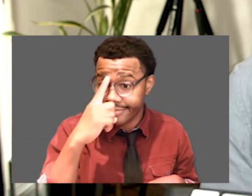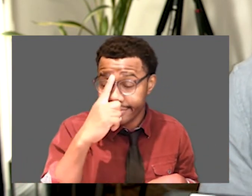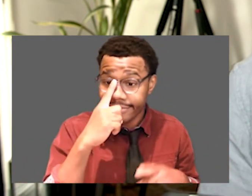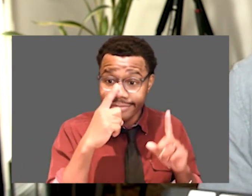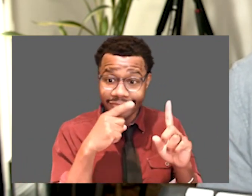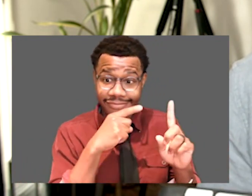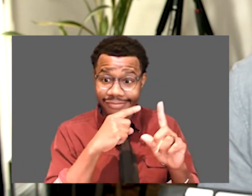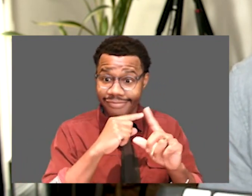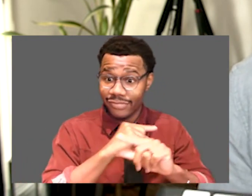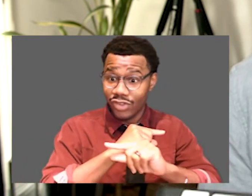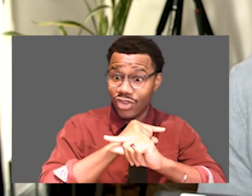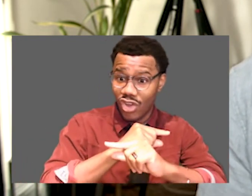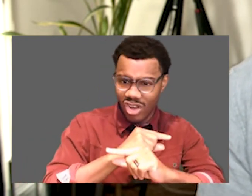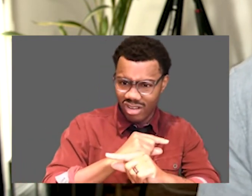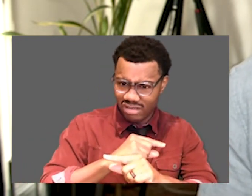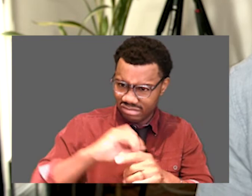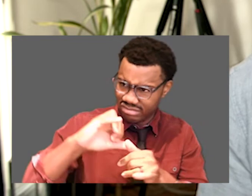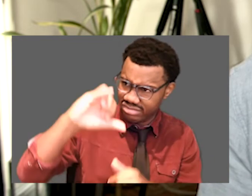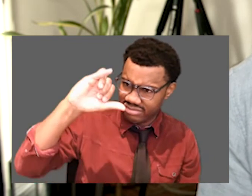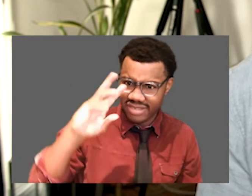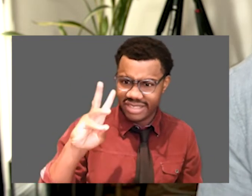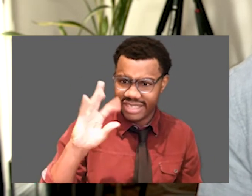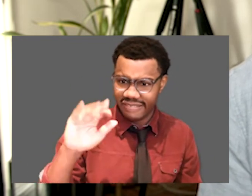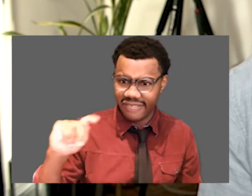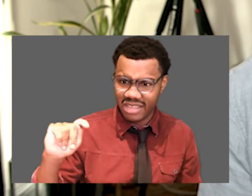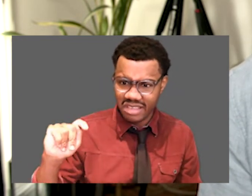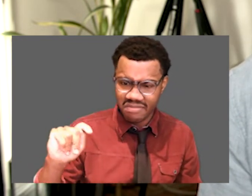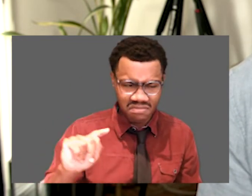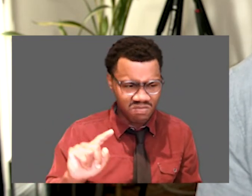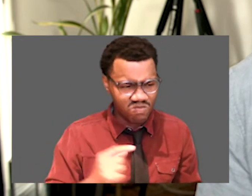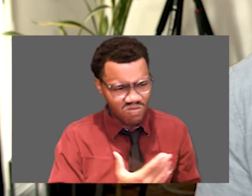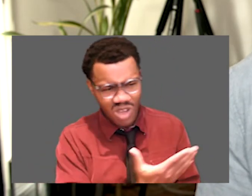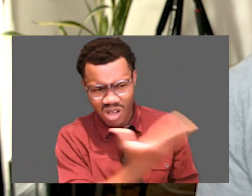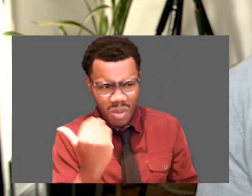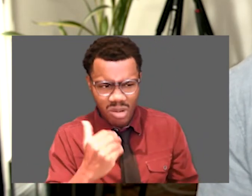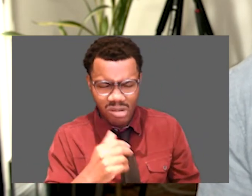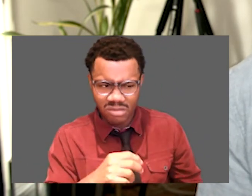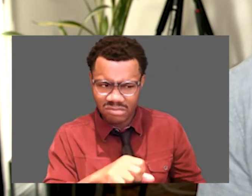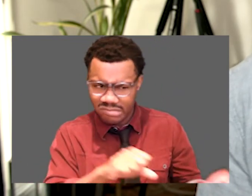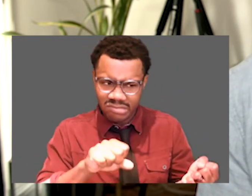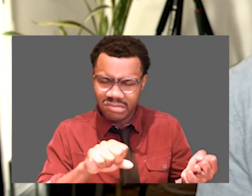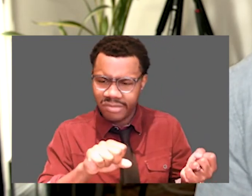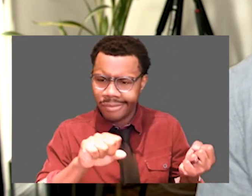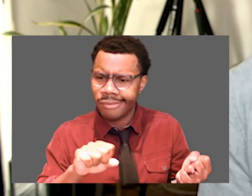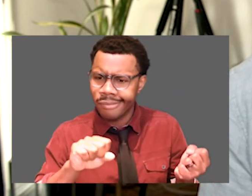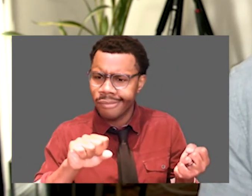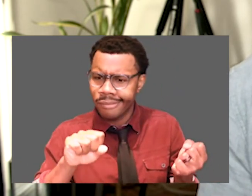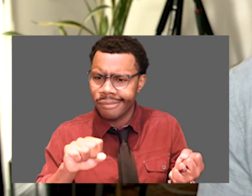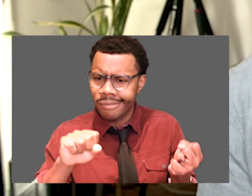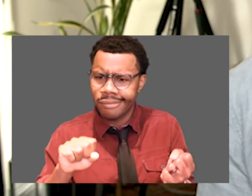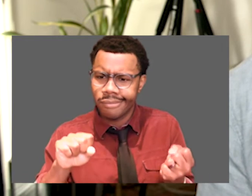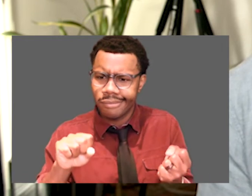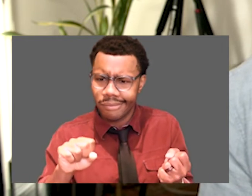raft waist walks you like a dog to a jail cell. You hang your head low to avoid seeing all the heads